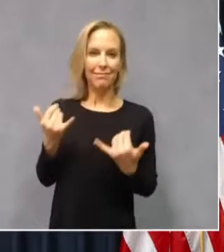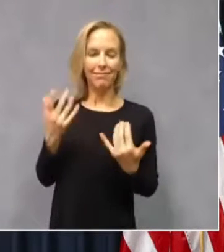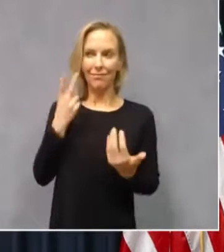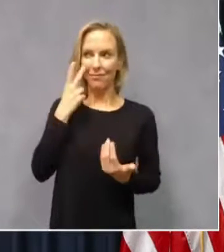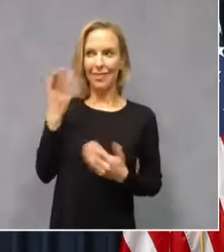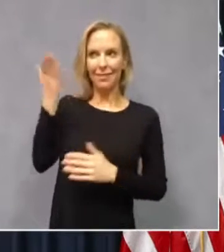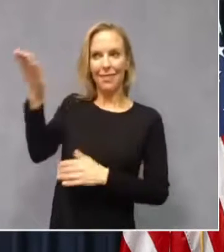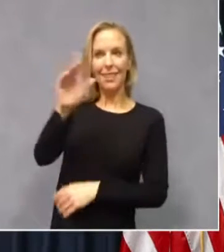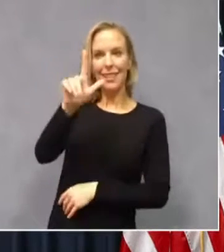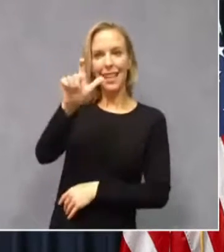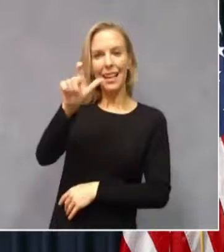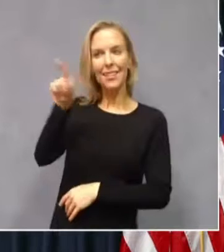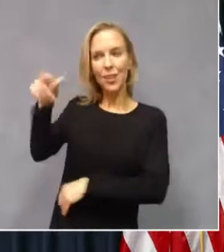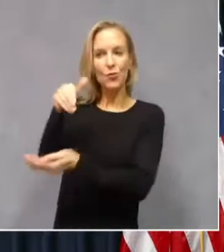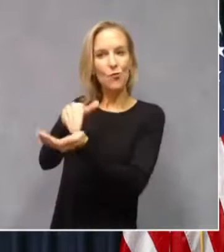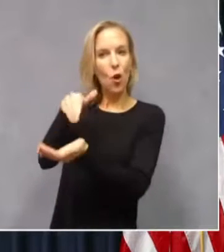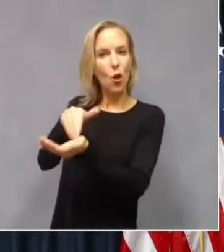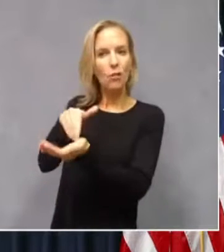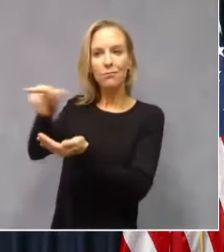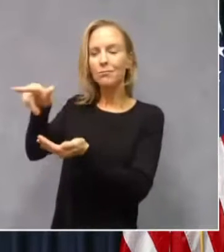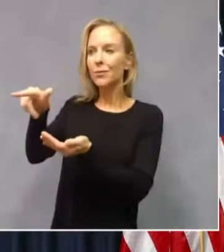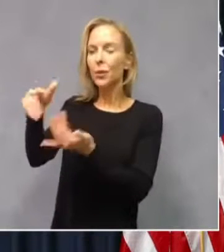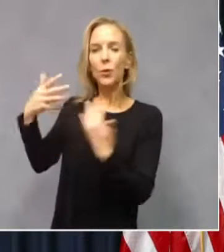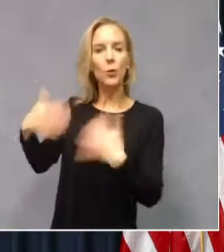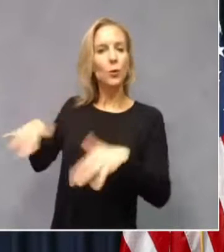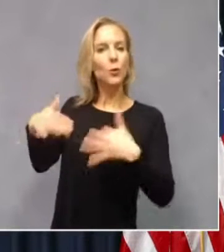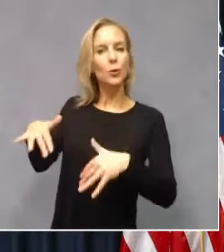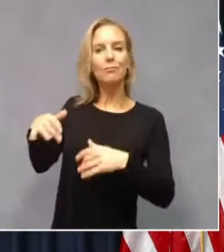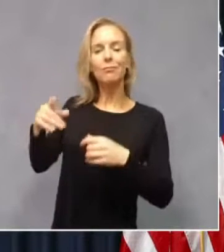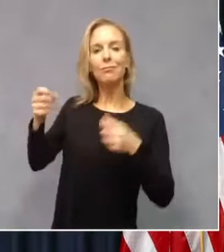a doctor who's been on the front lines holding that thank you